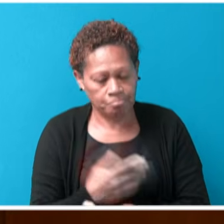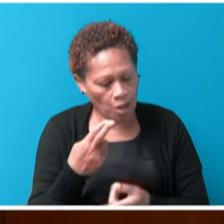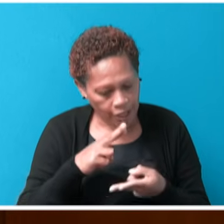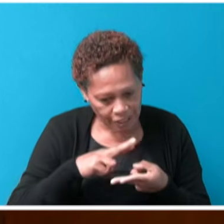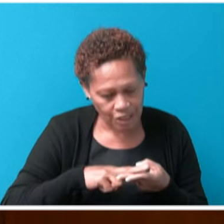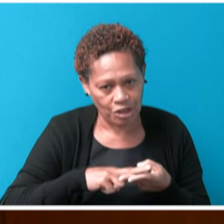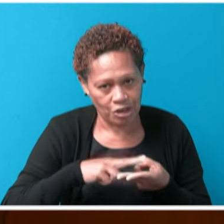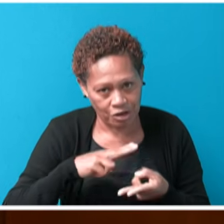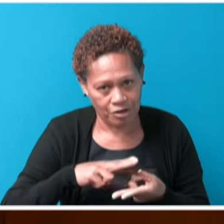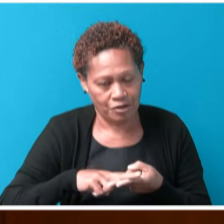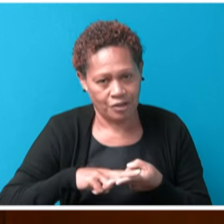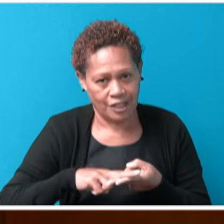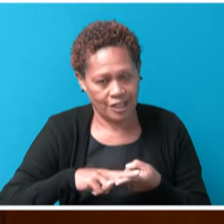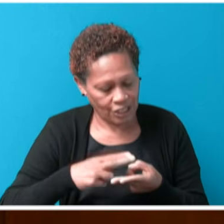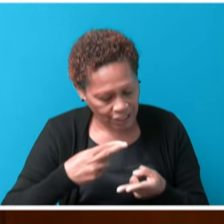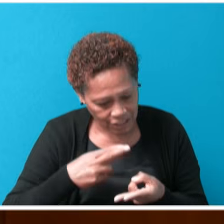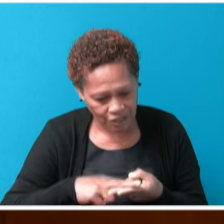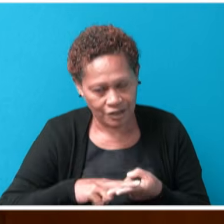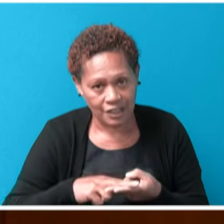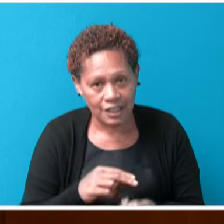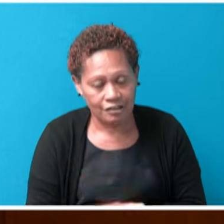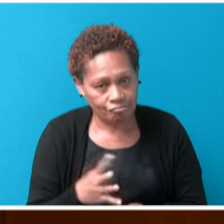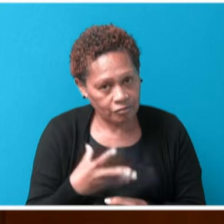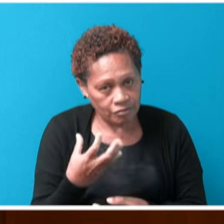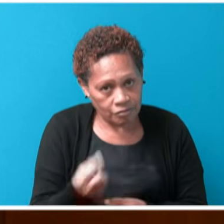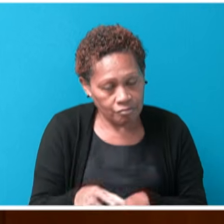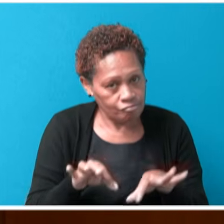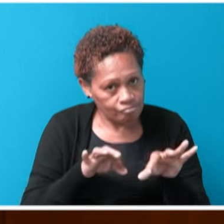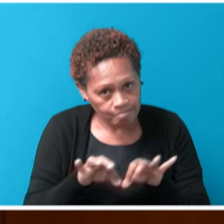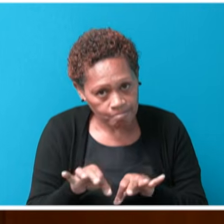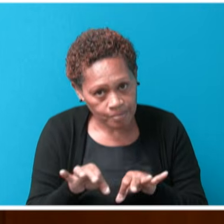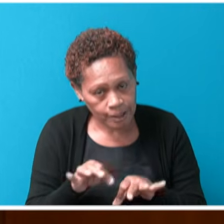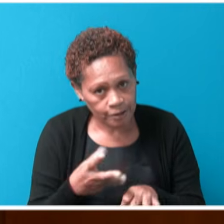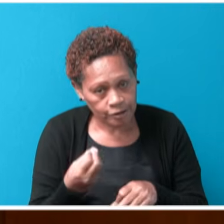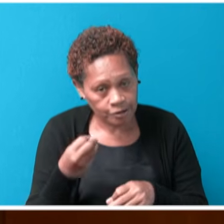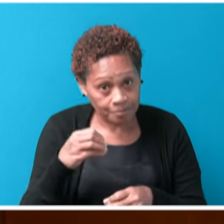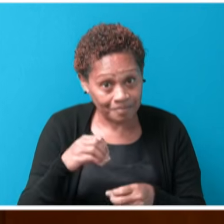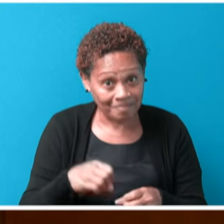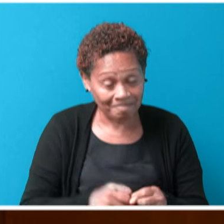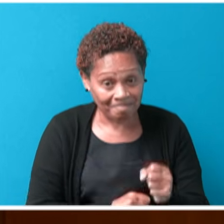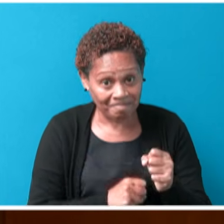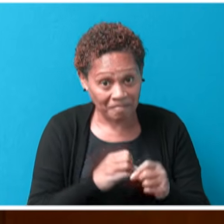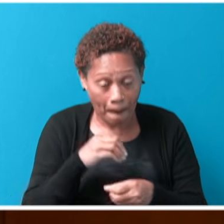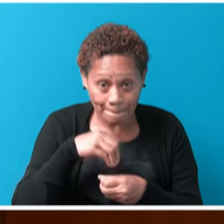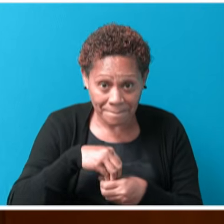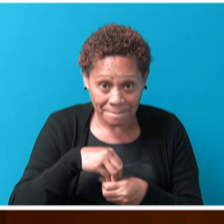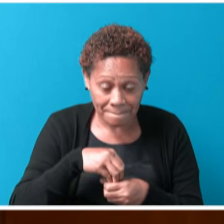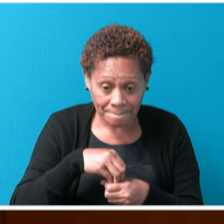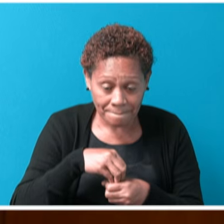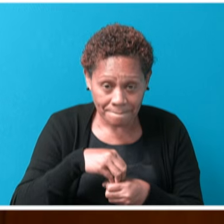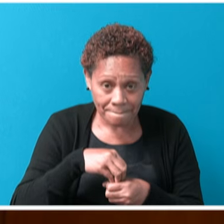unity of purpose. The plan is anchored on these three pillars, strategic